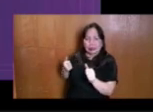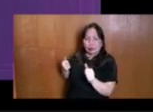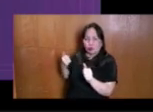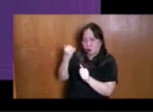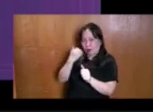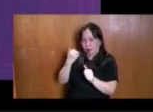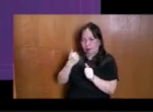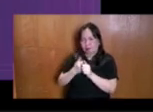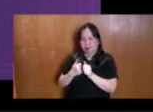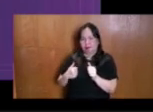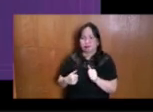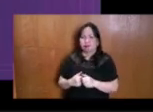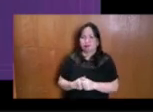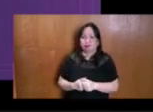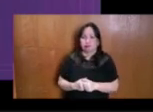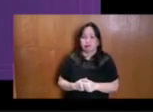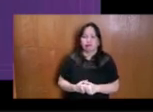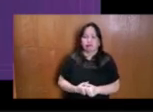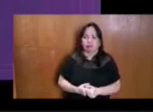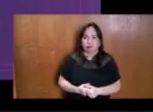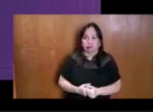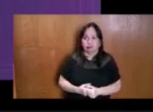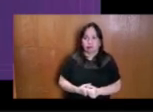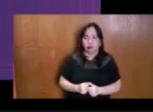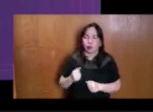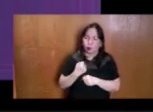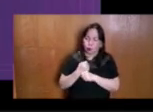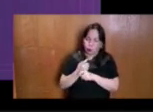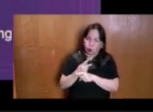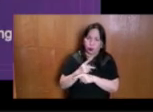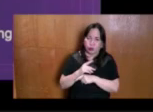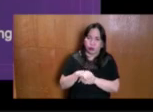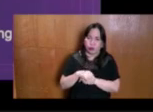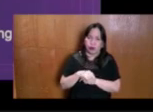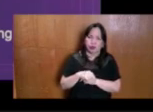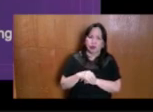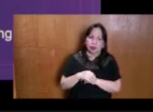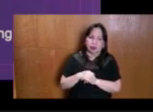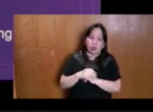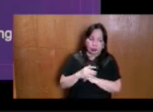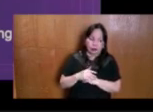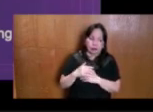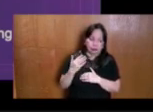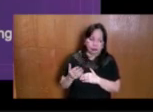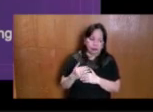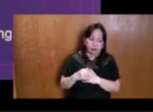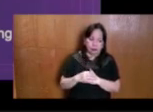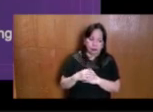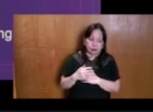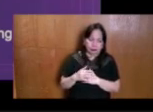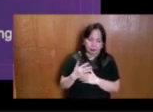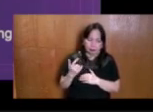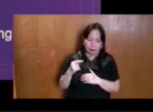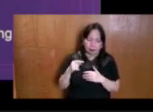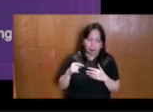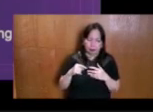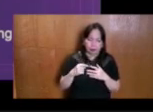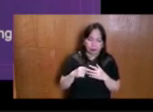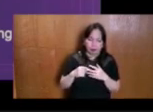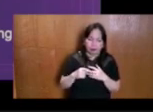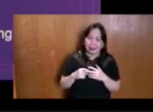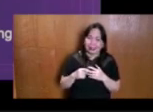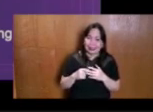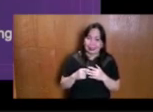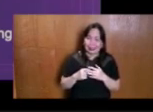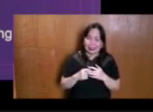agricultural in modality of production, right? So I will skip the other parts, and then